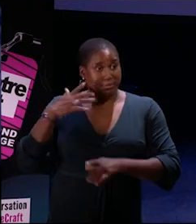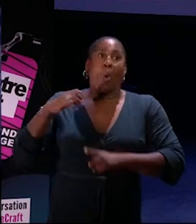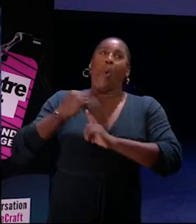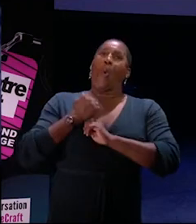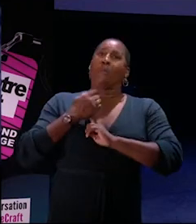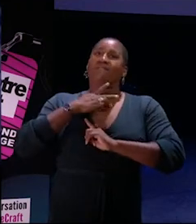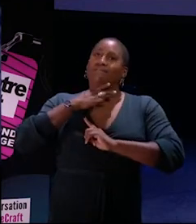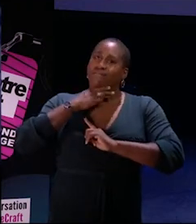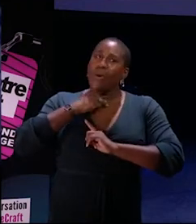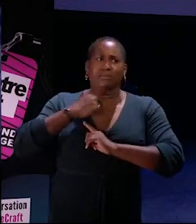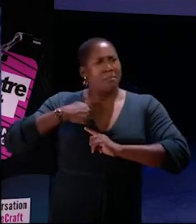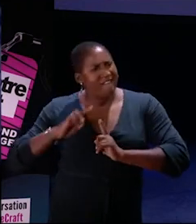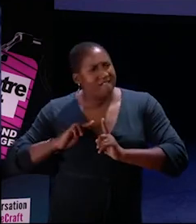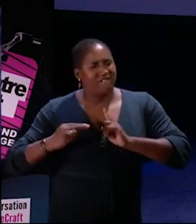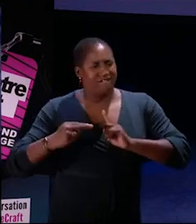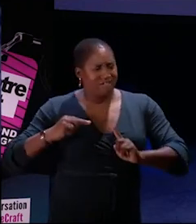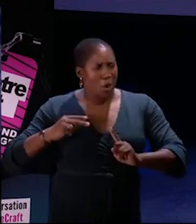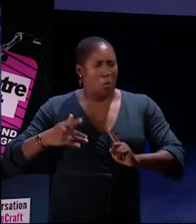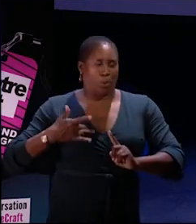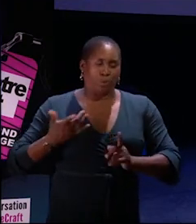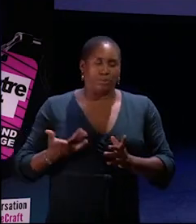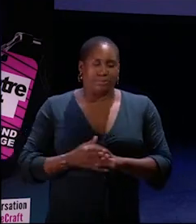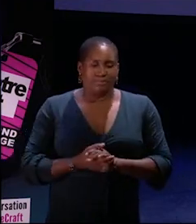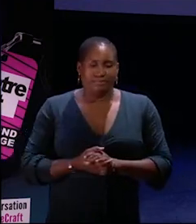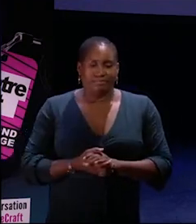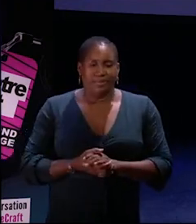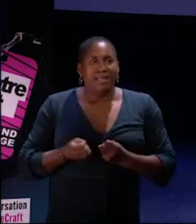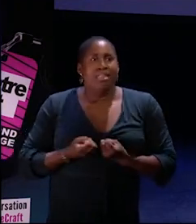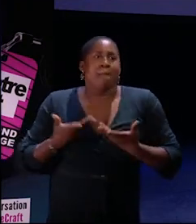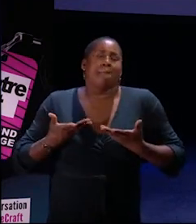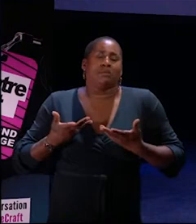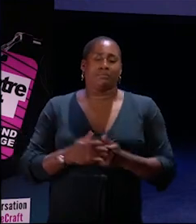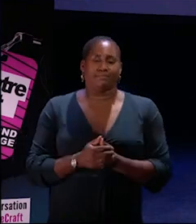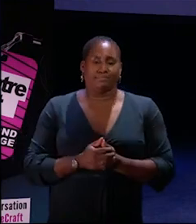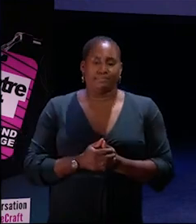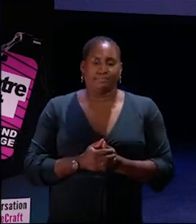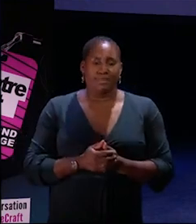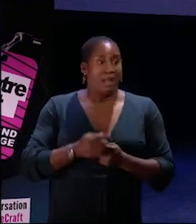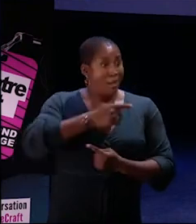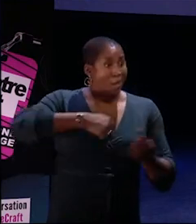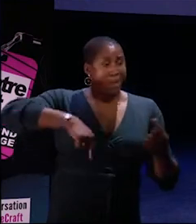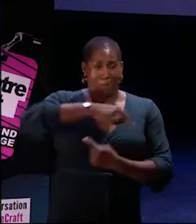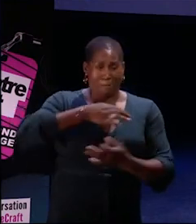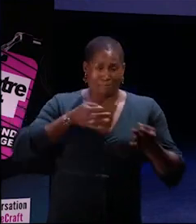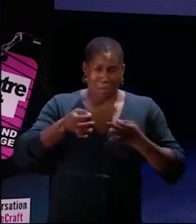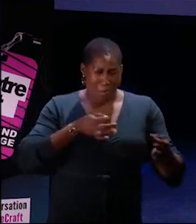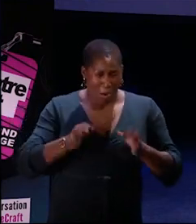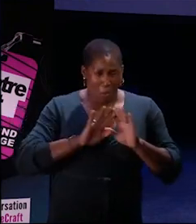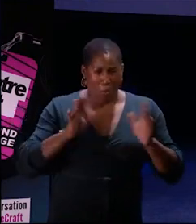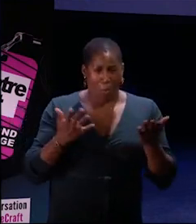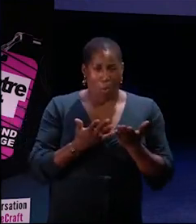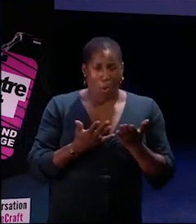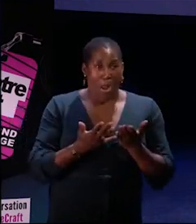sort of slightly bound by that. So it's quite liberating. I mean, the other thing about our world, this performing arts world, is 70% of